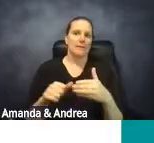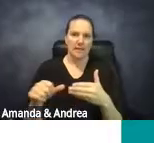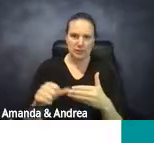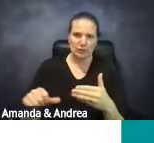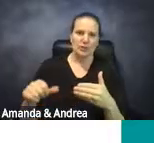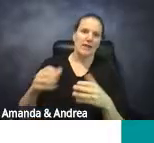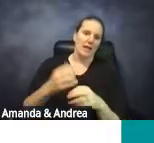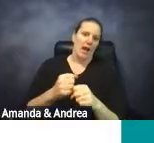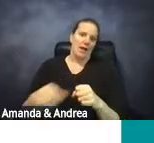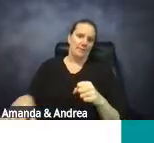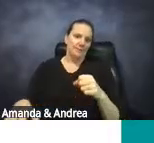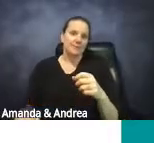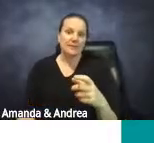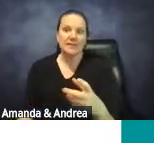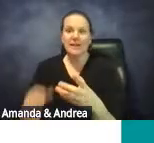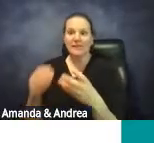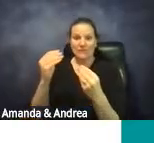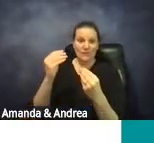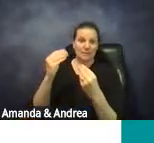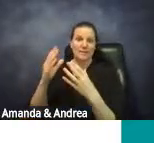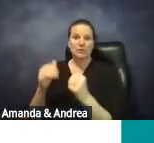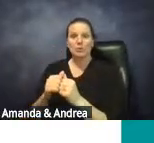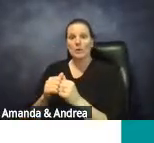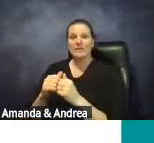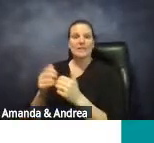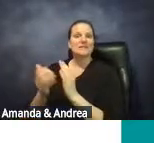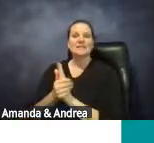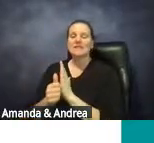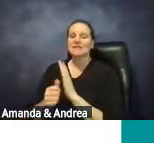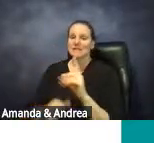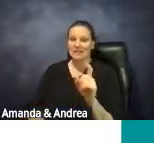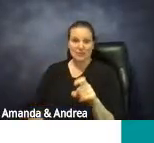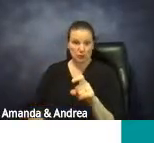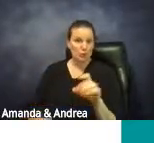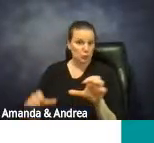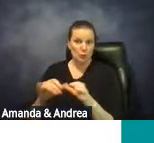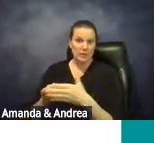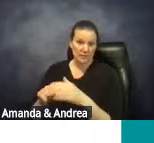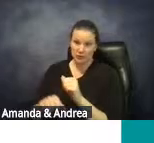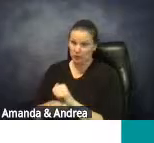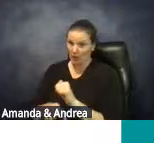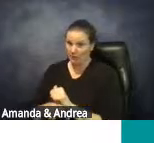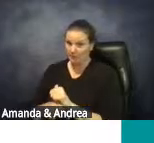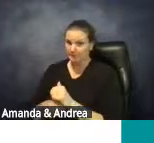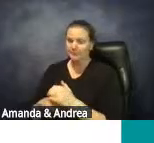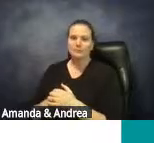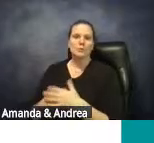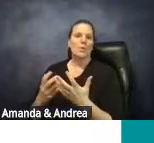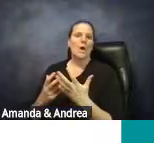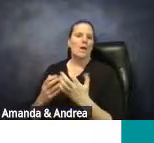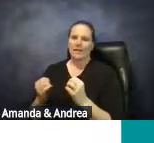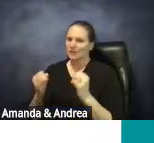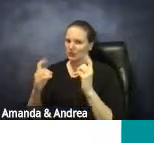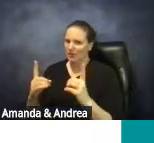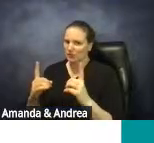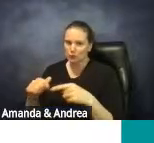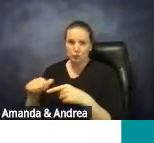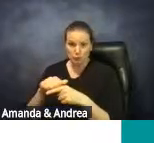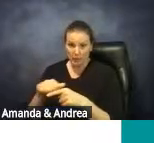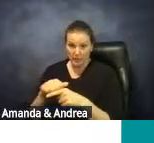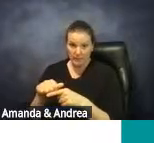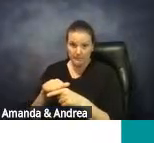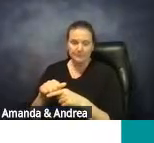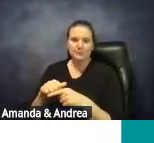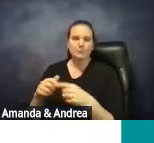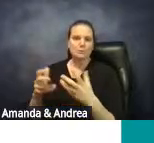got the information around what skills are necessary to do this job, what education and or training,